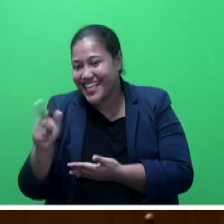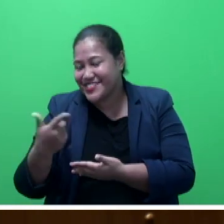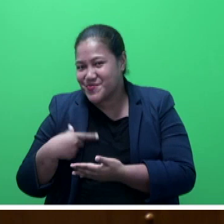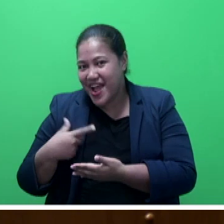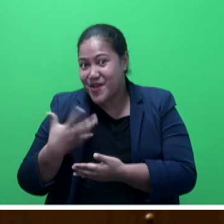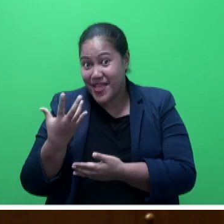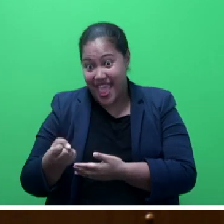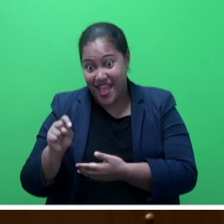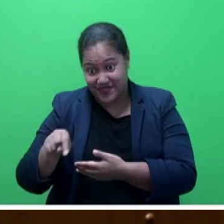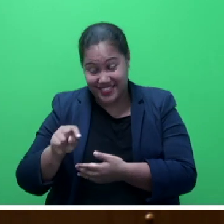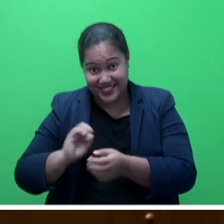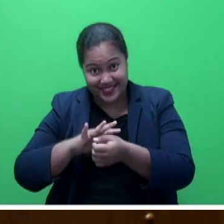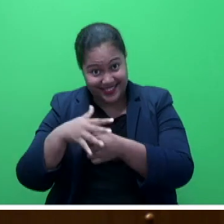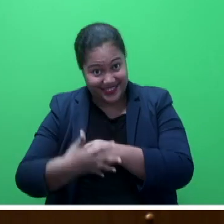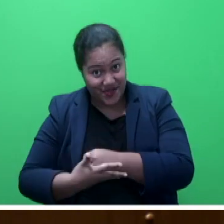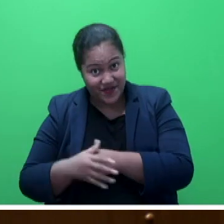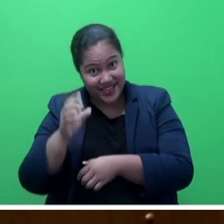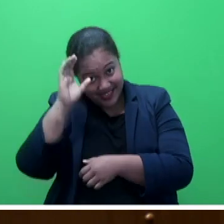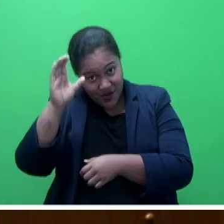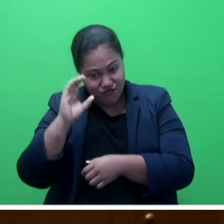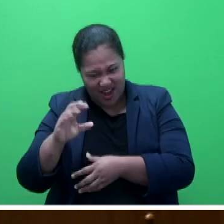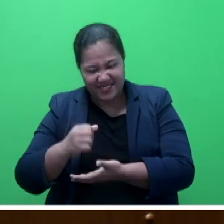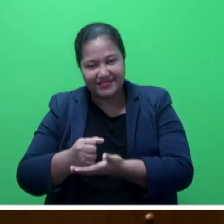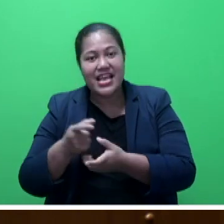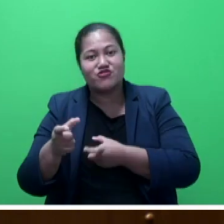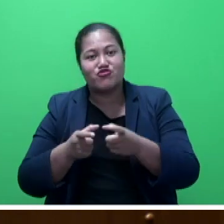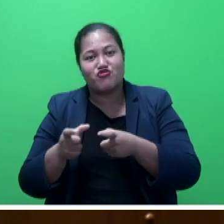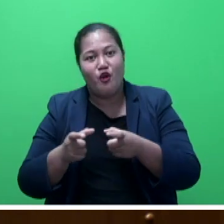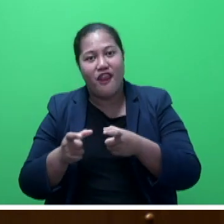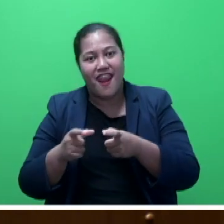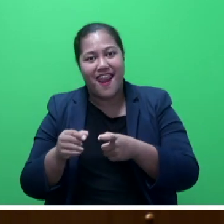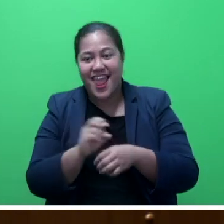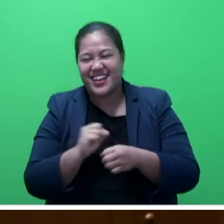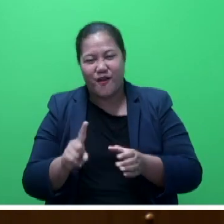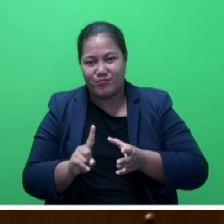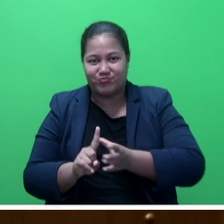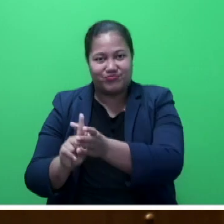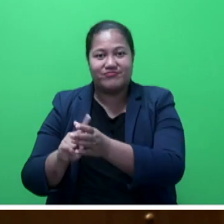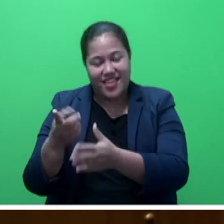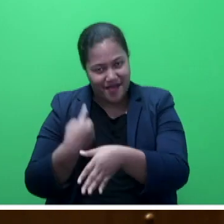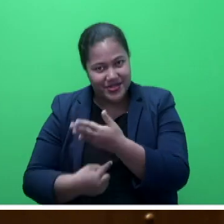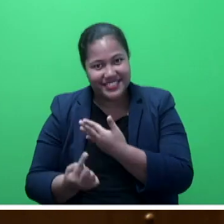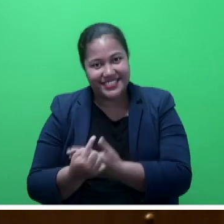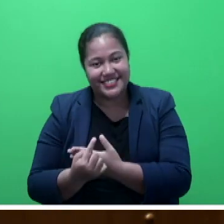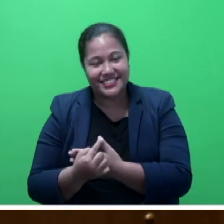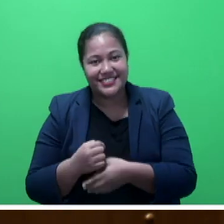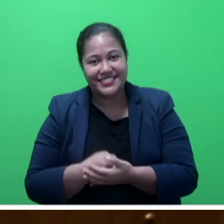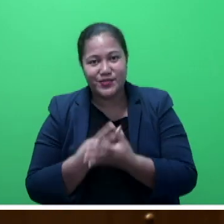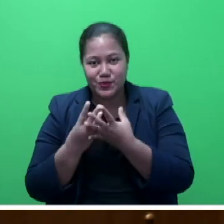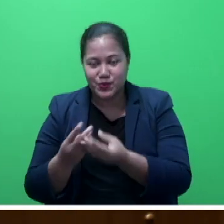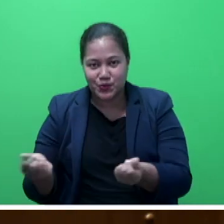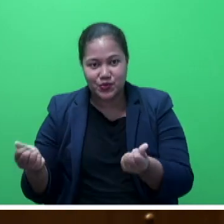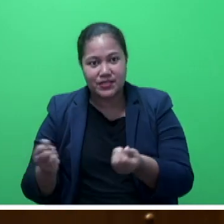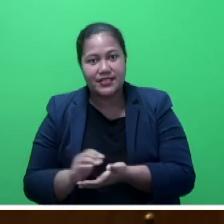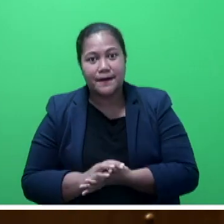a COVID-contained country even as border quarantine cases have emerged. The fact is that the system